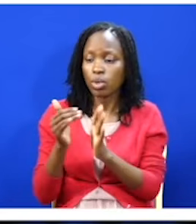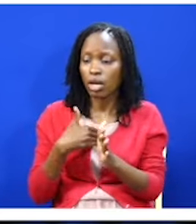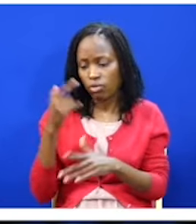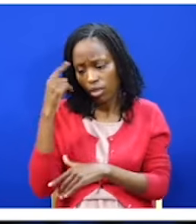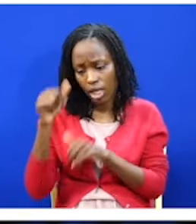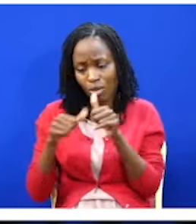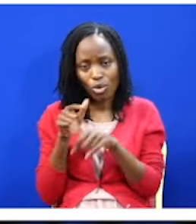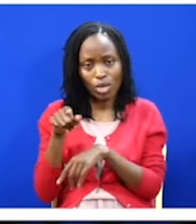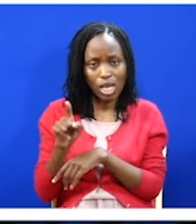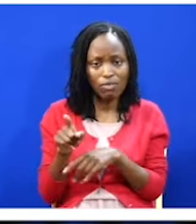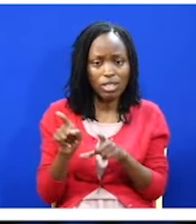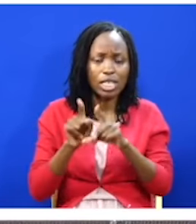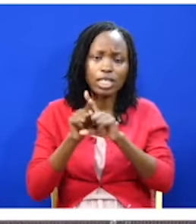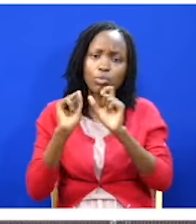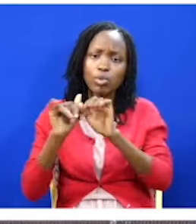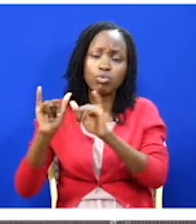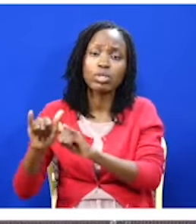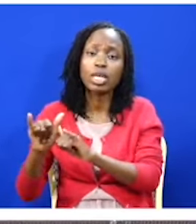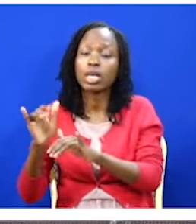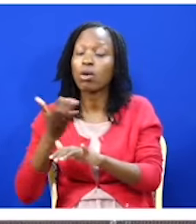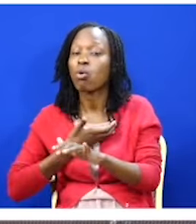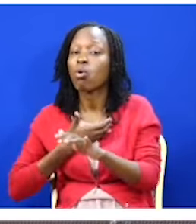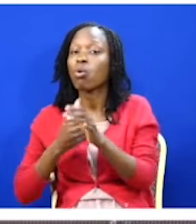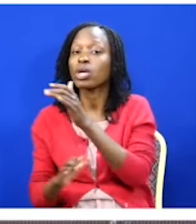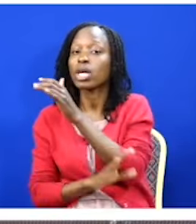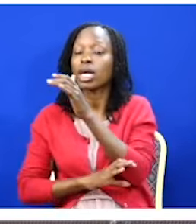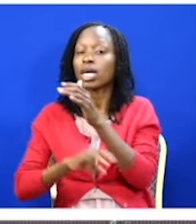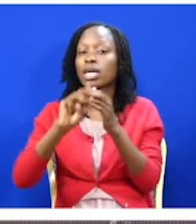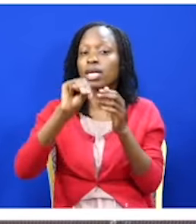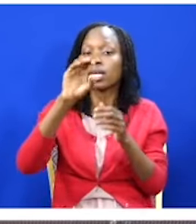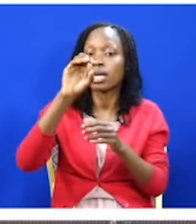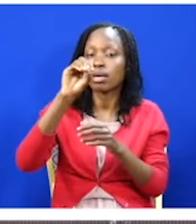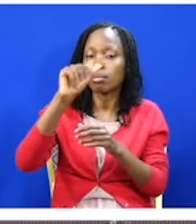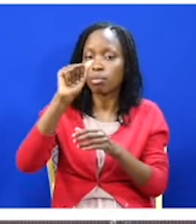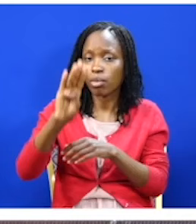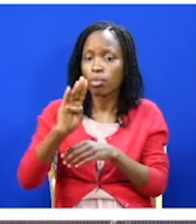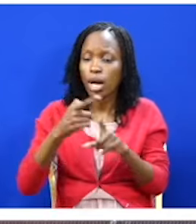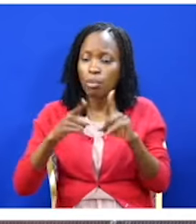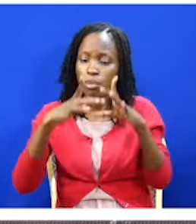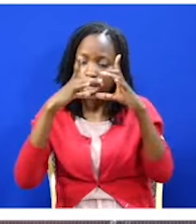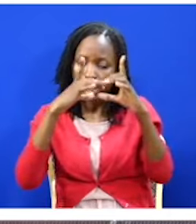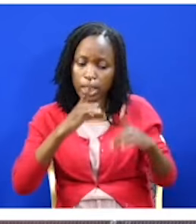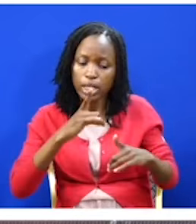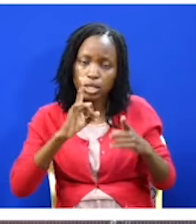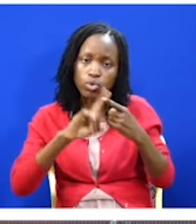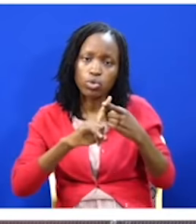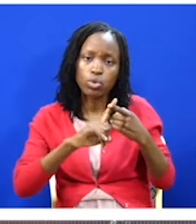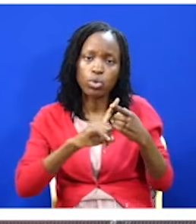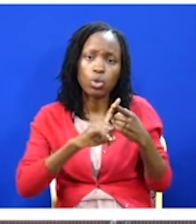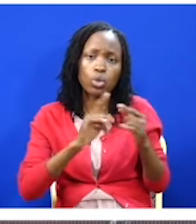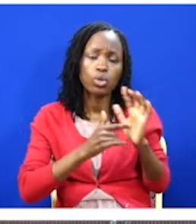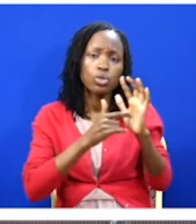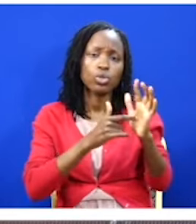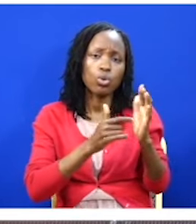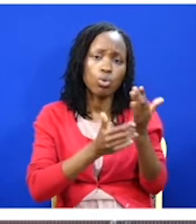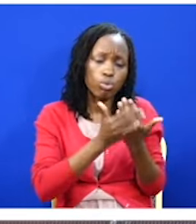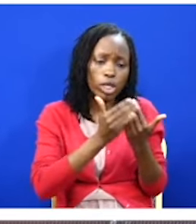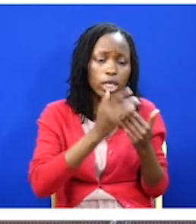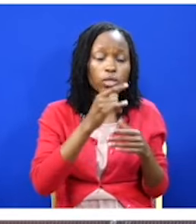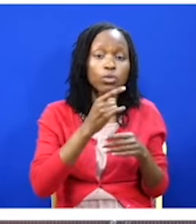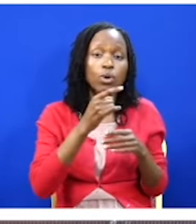of herself. She could have stayed in her own country with her family, but she chose to put the needs of Naomi above her own.